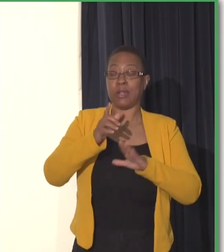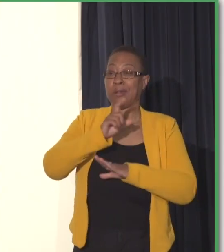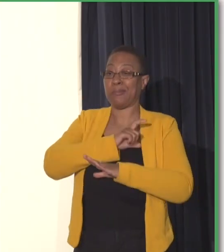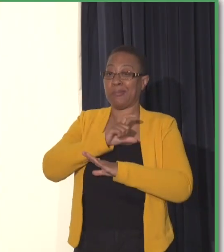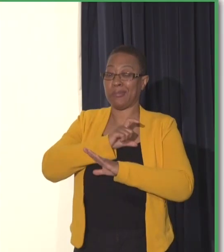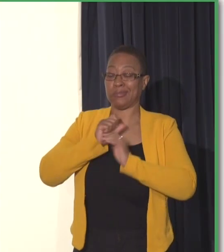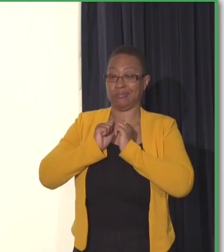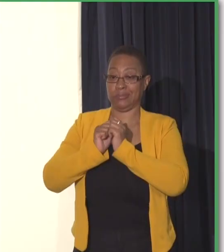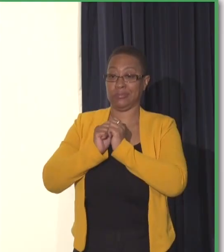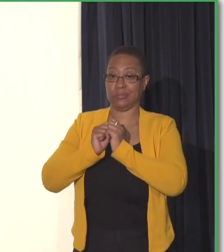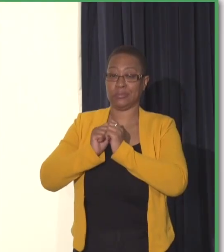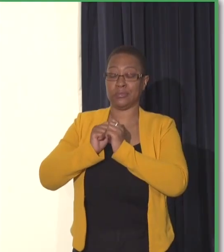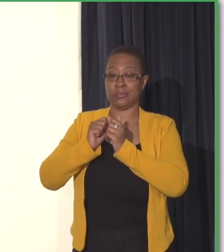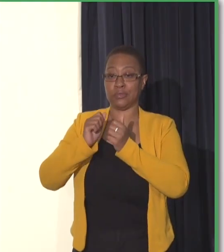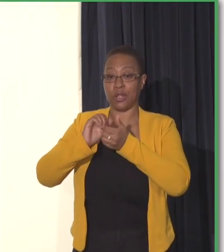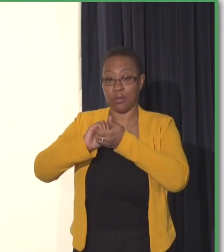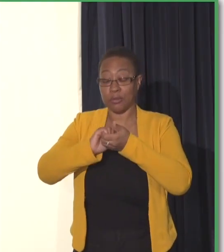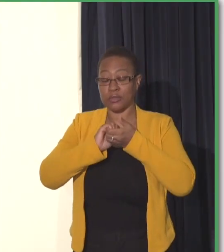for few years now.